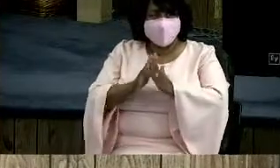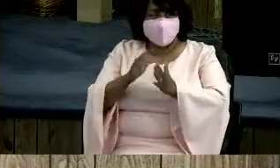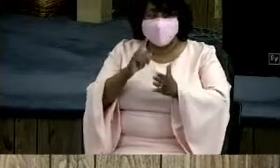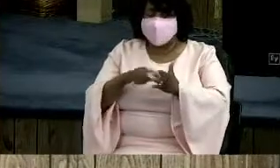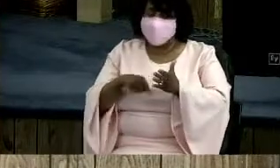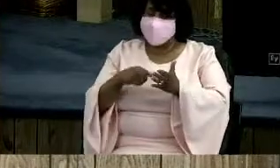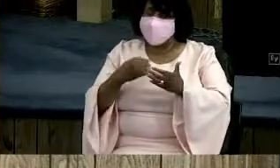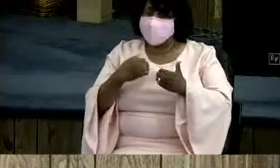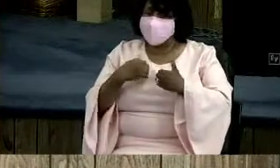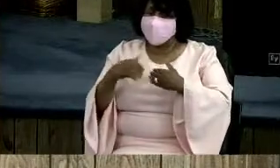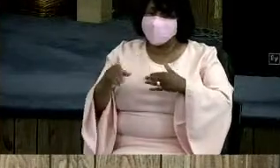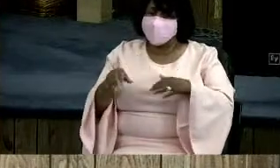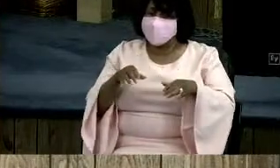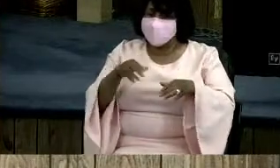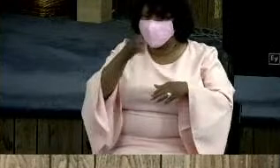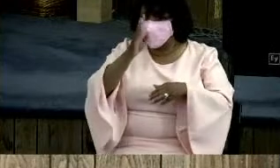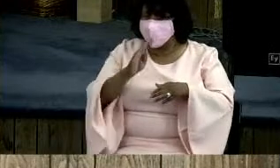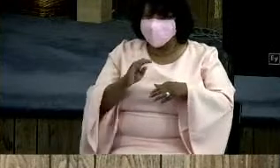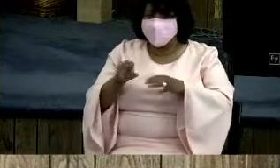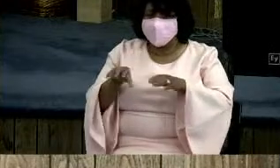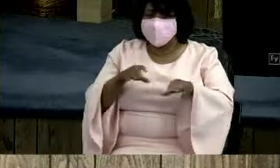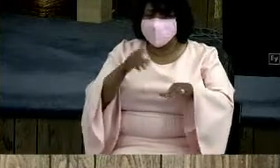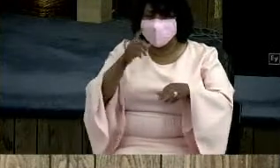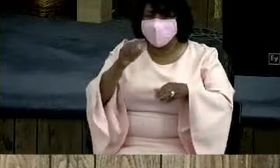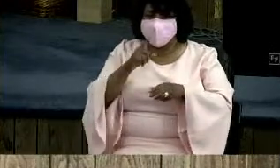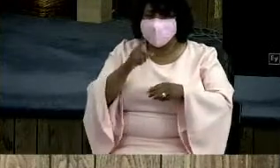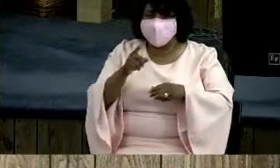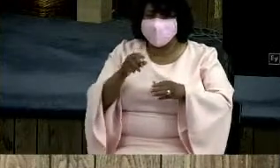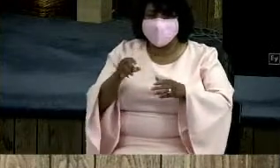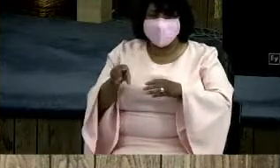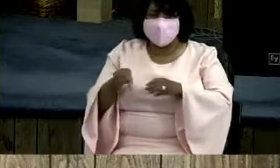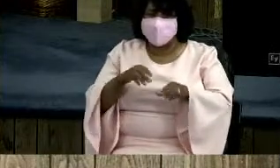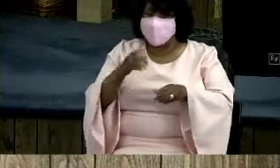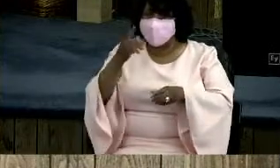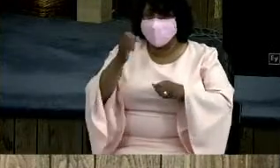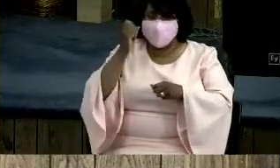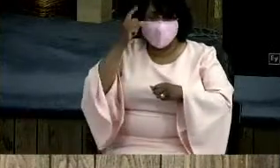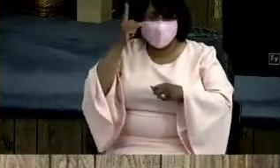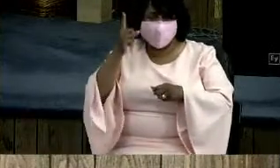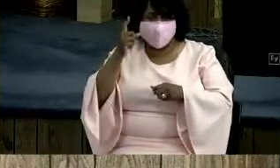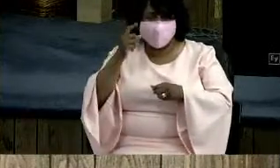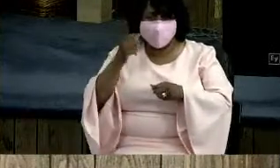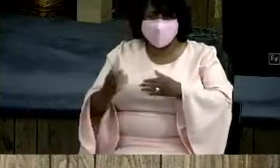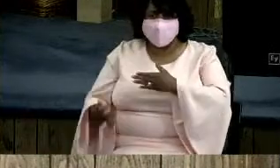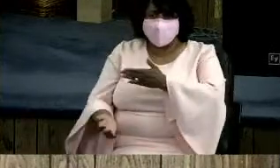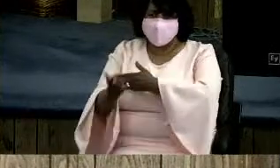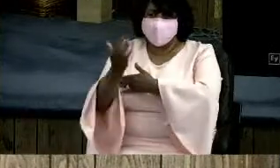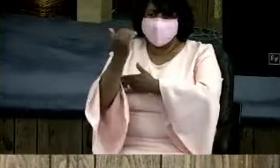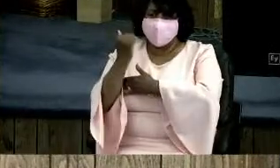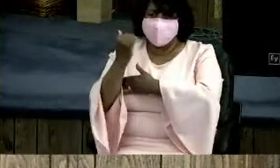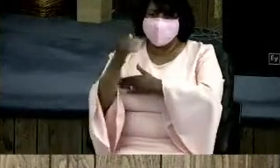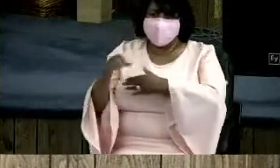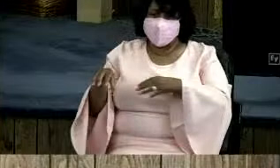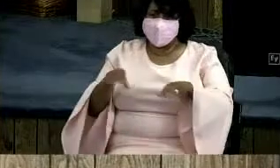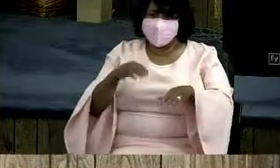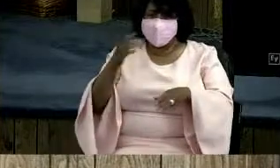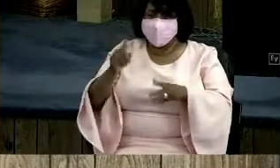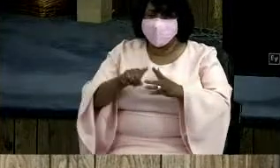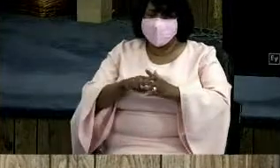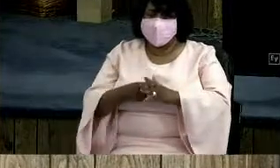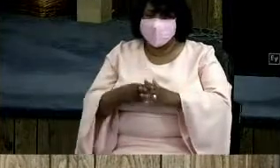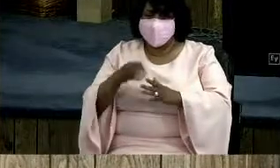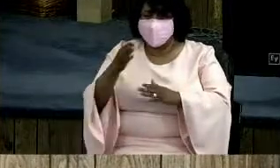you? Did he wake you up this morning? Did he start you on your